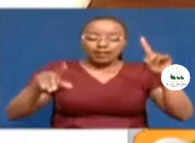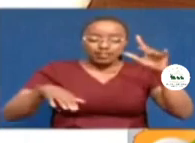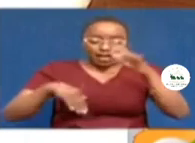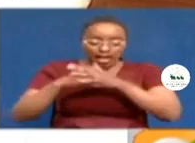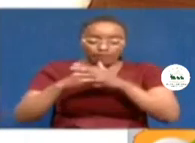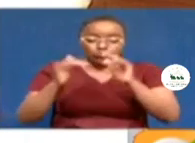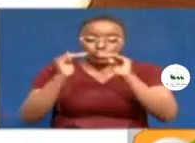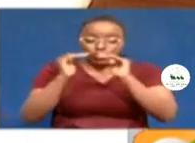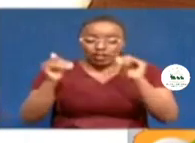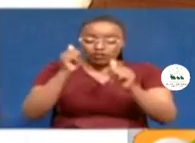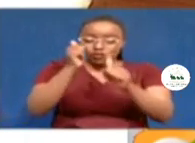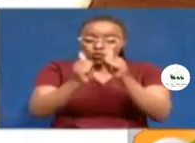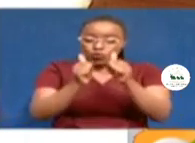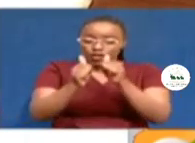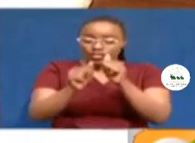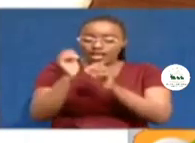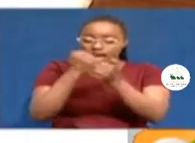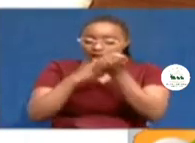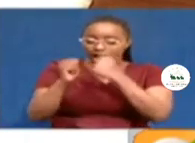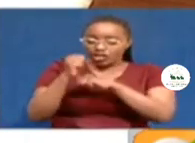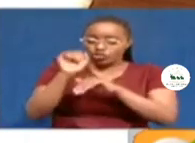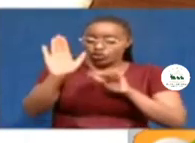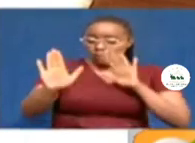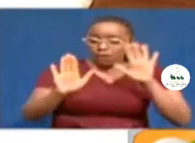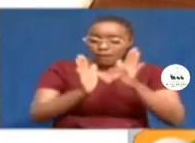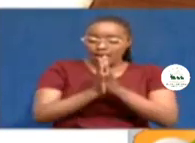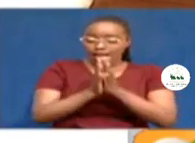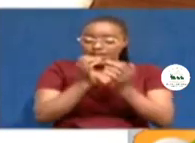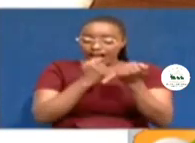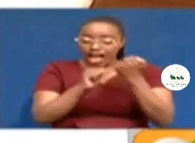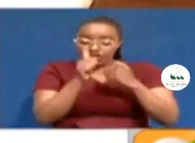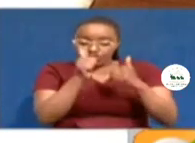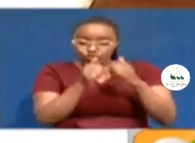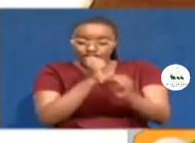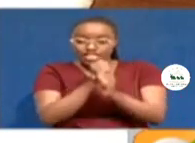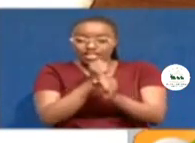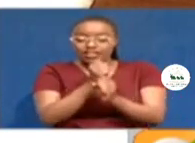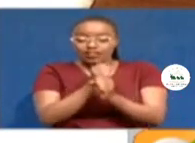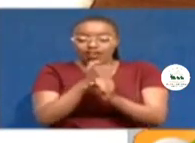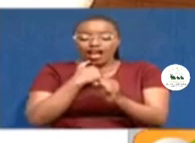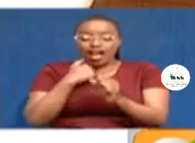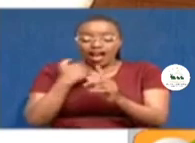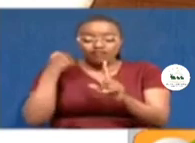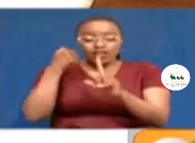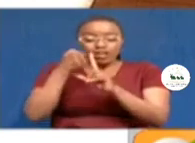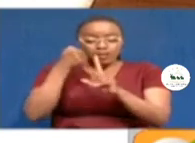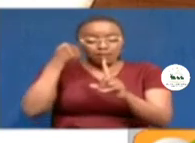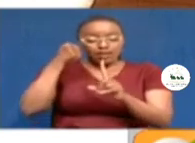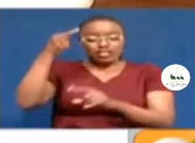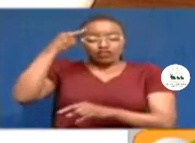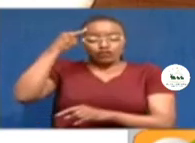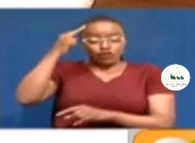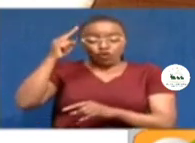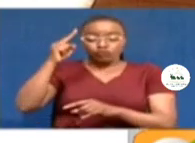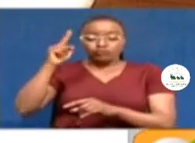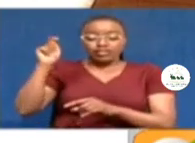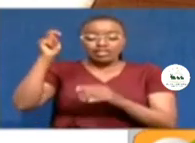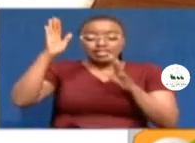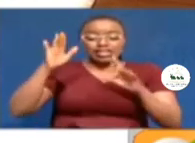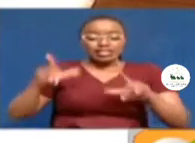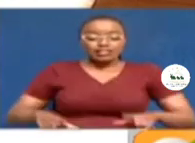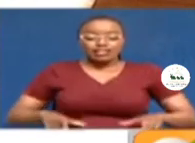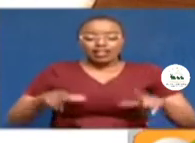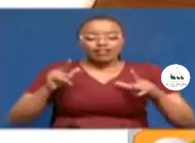extent that their actions and inactions have implications on the lives of